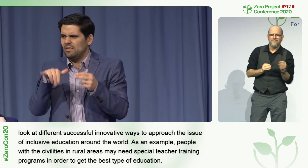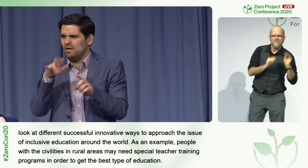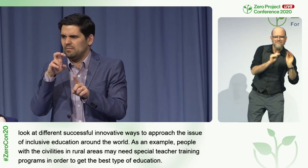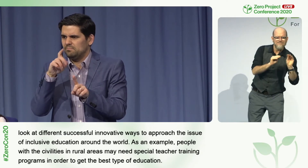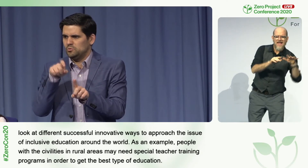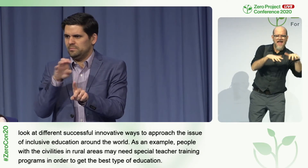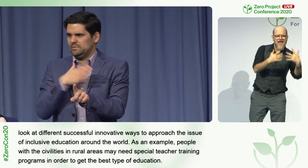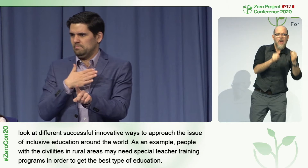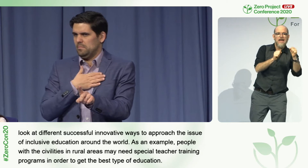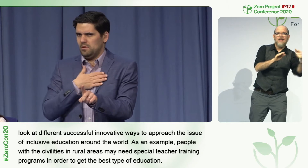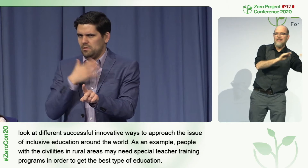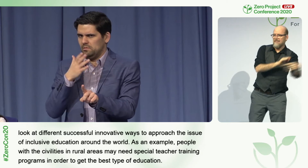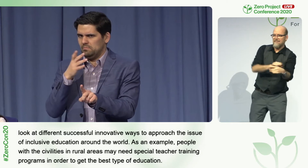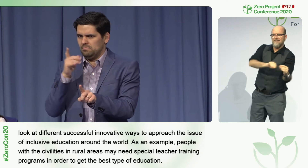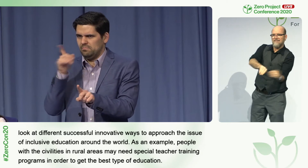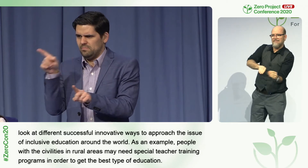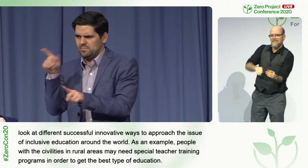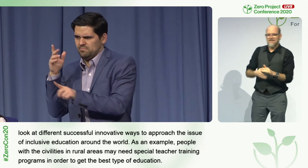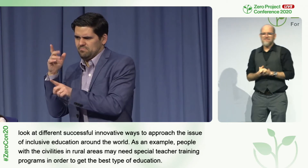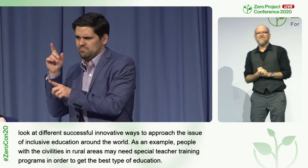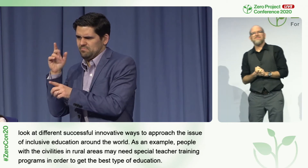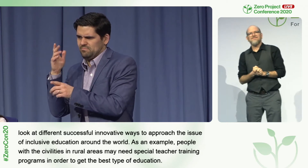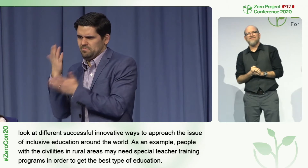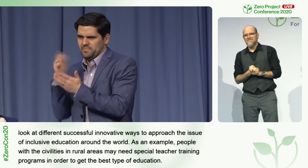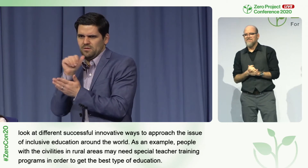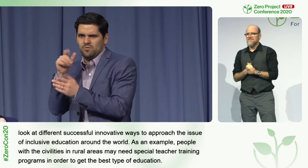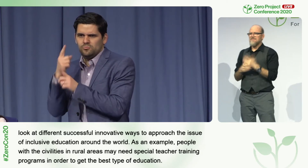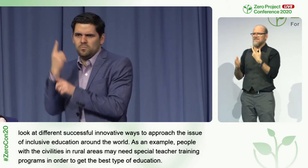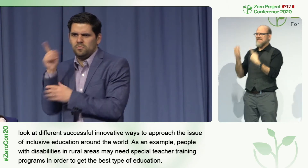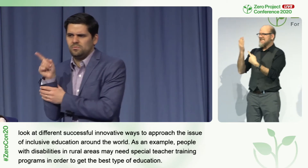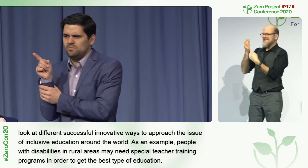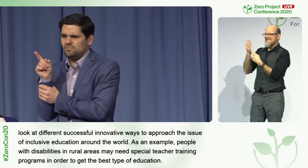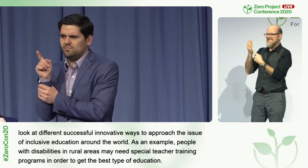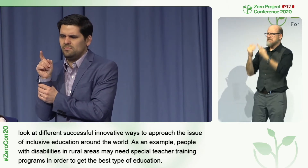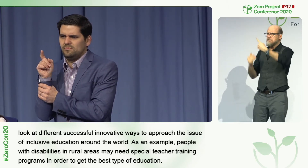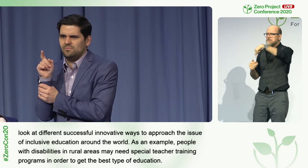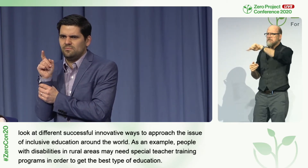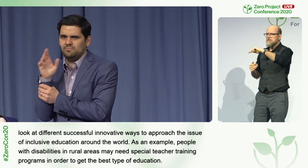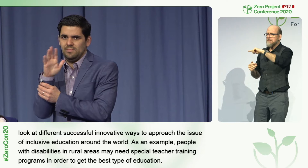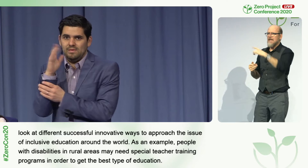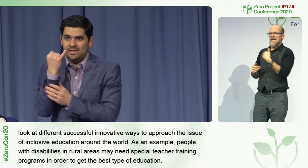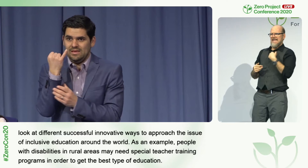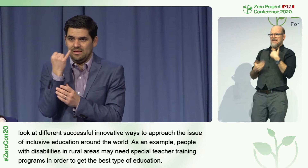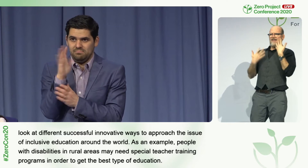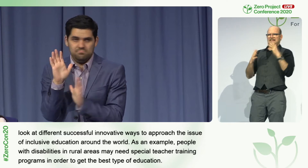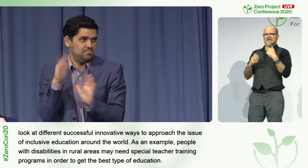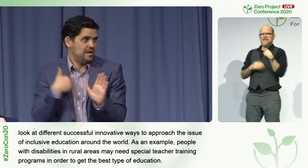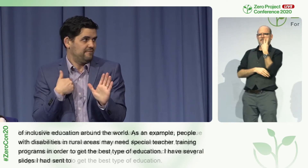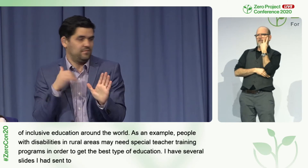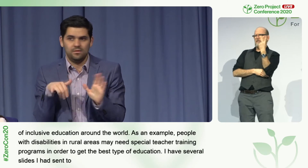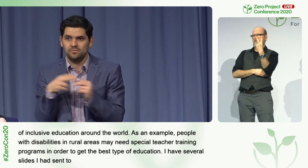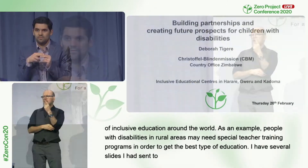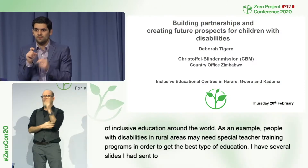To the technical staff, I had several slides that I had sent just to kick off the session. I don't know if you have those available.